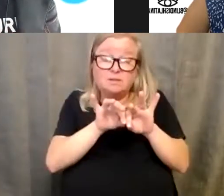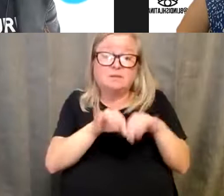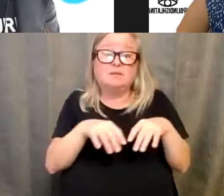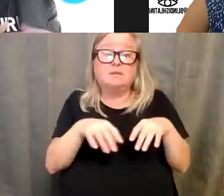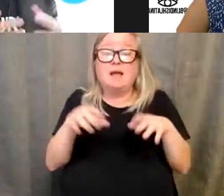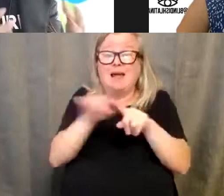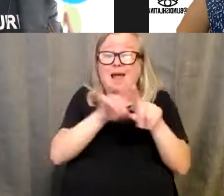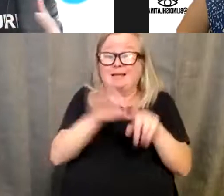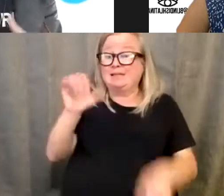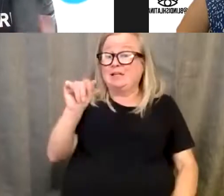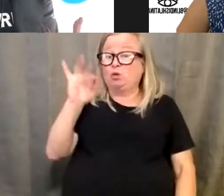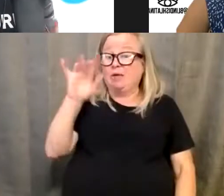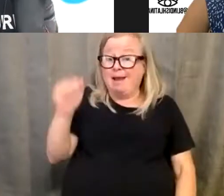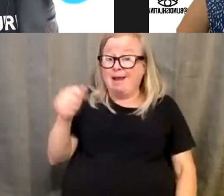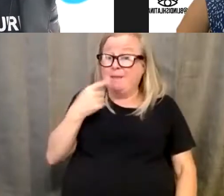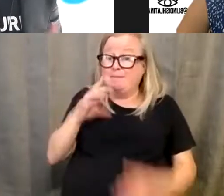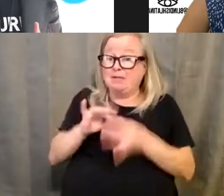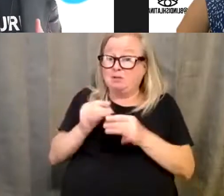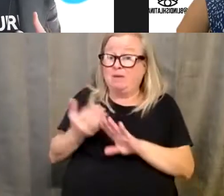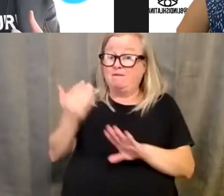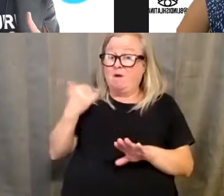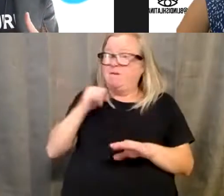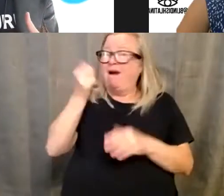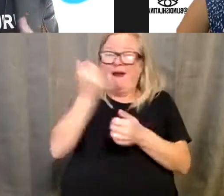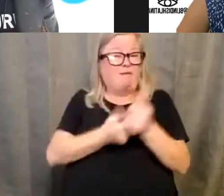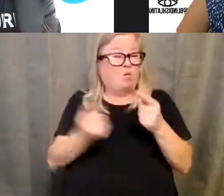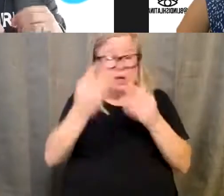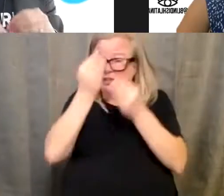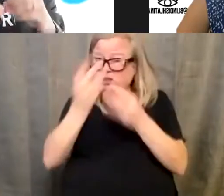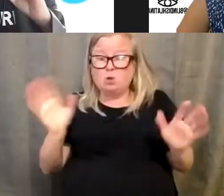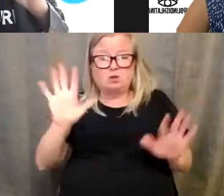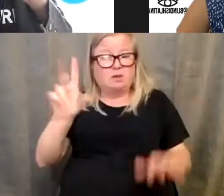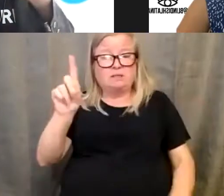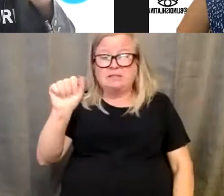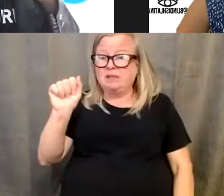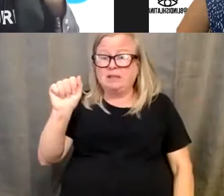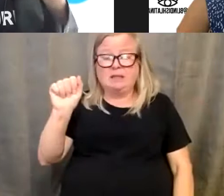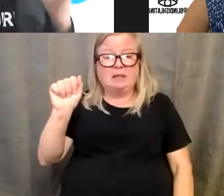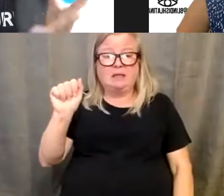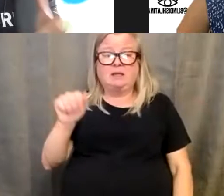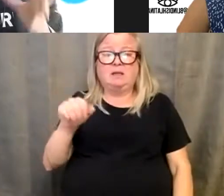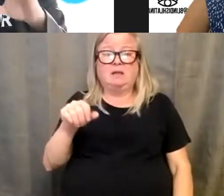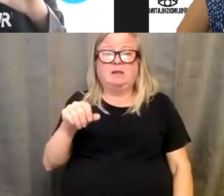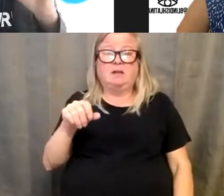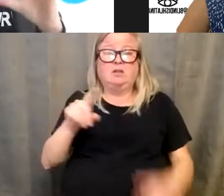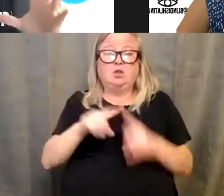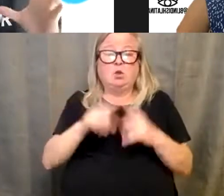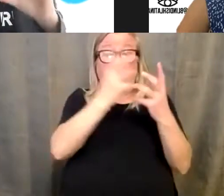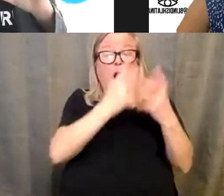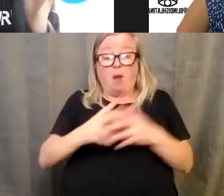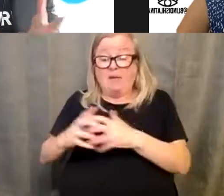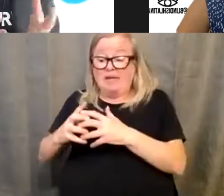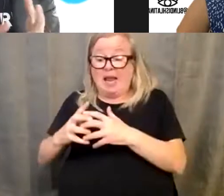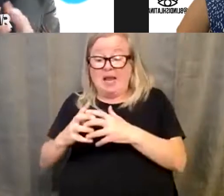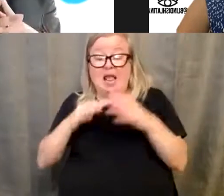mentioned earlier, that not everybody discloses their disability. So by accommodating accessibility